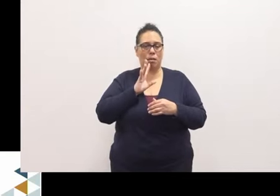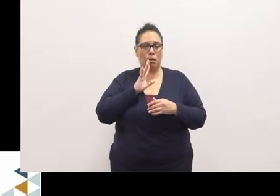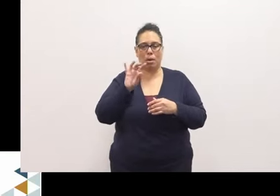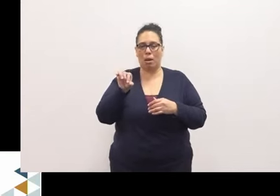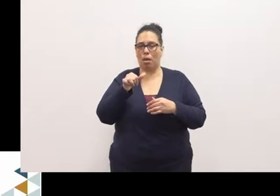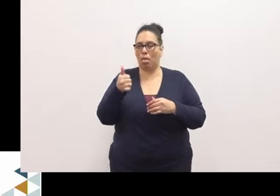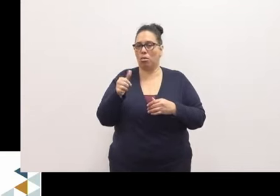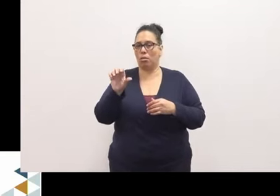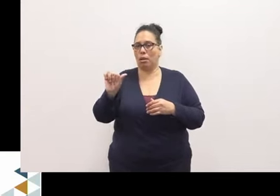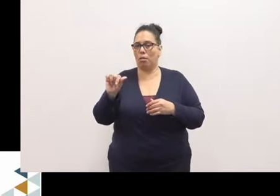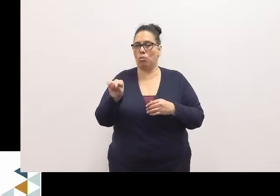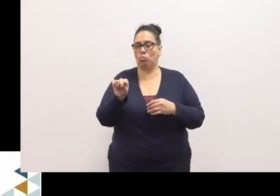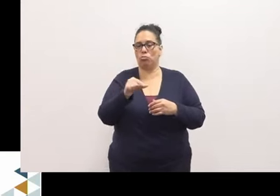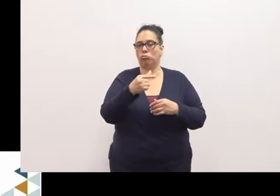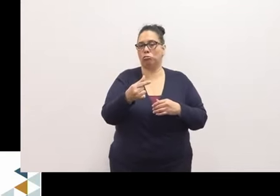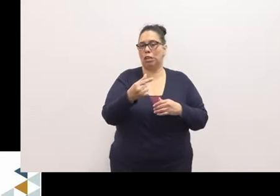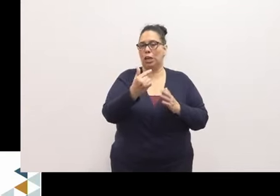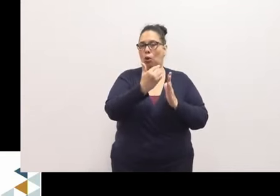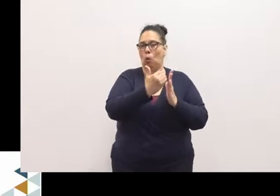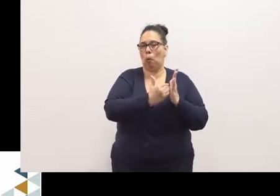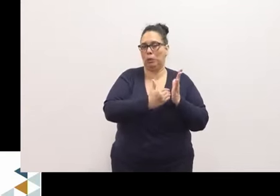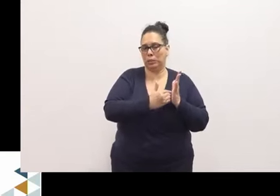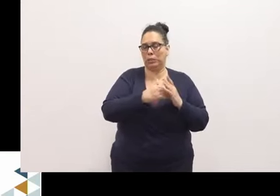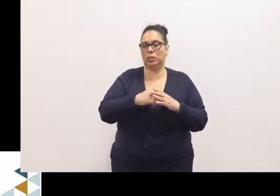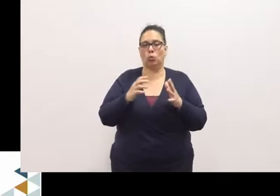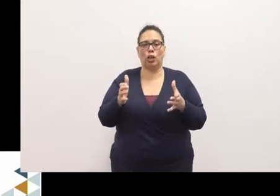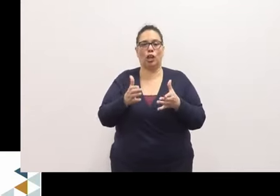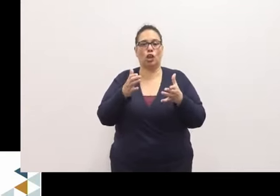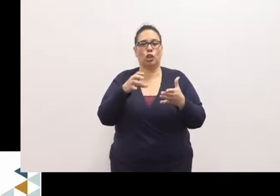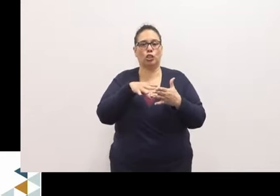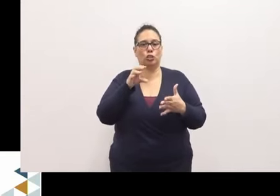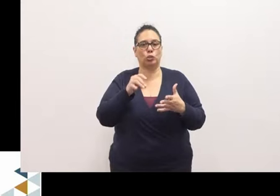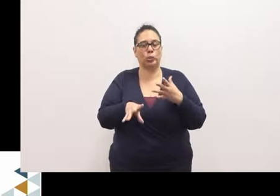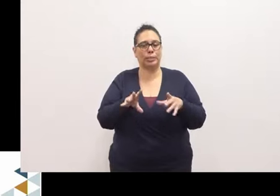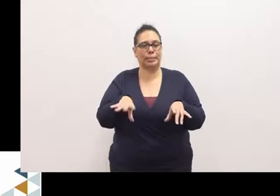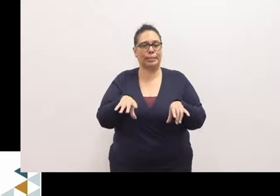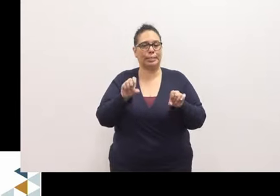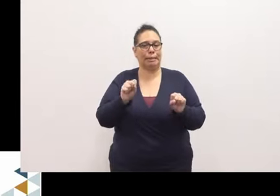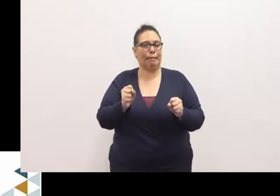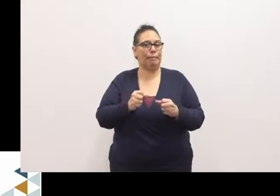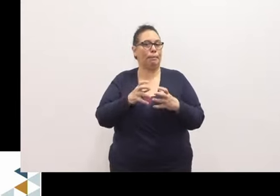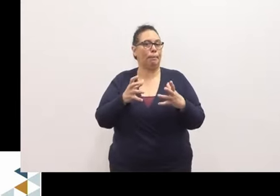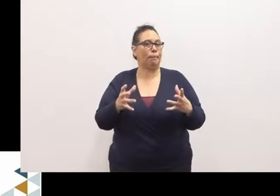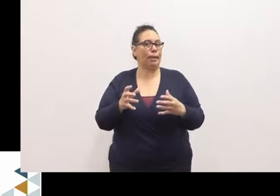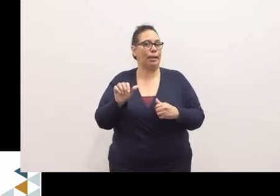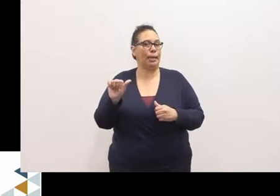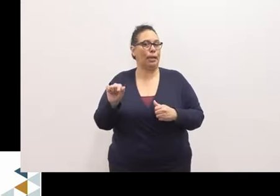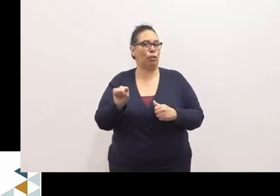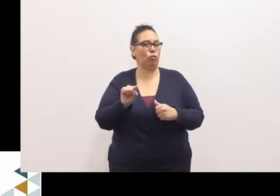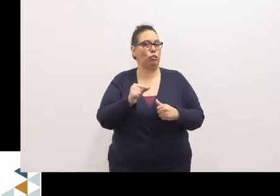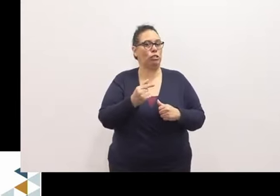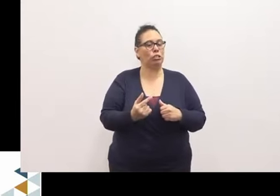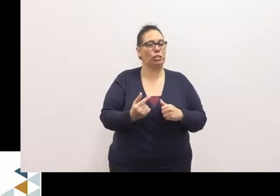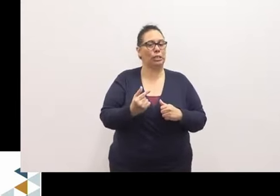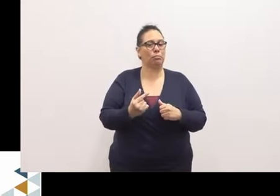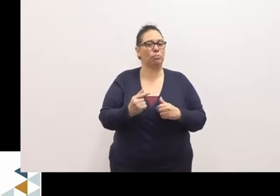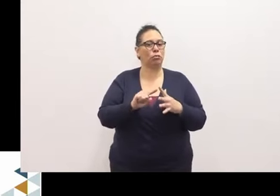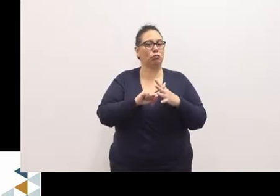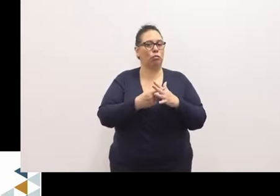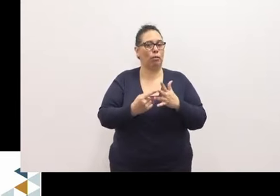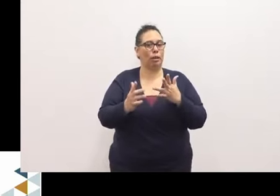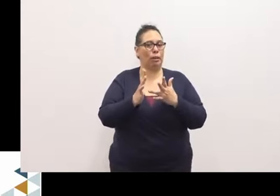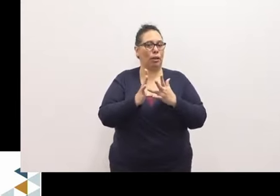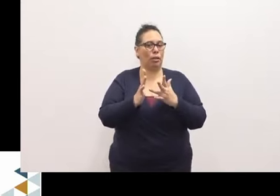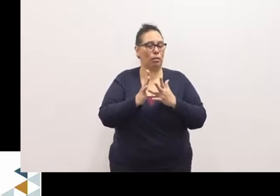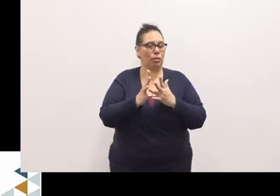courses. We actually encourage our students to take as many A through G courses starting in 9th grade, because